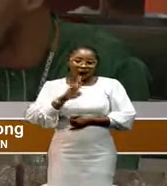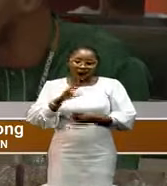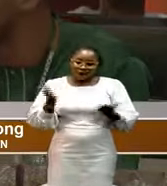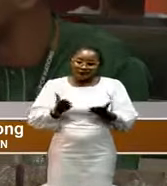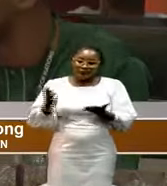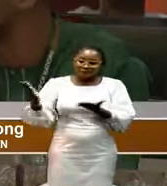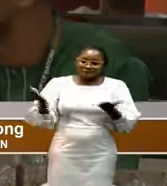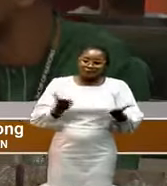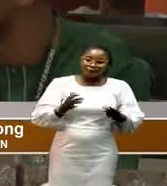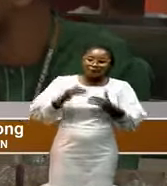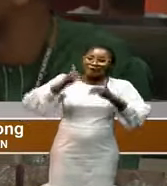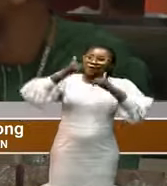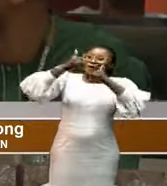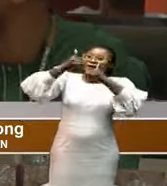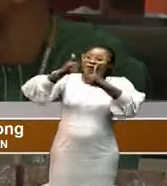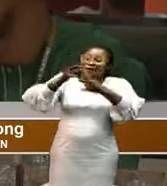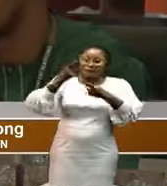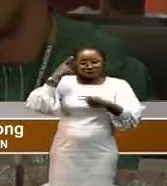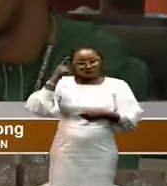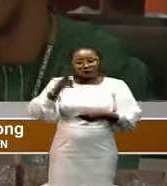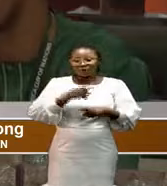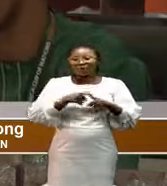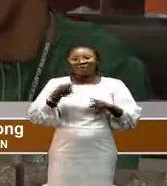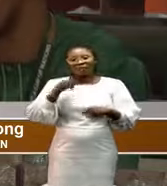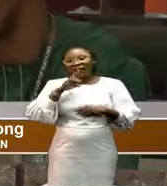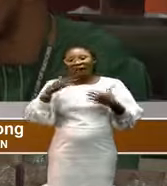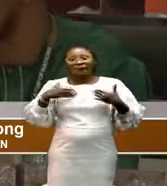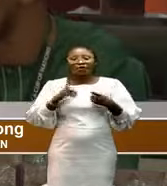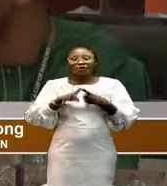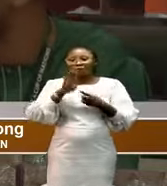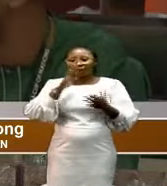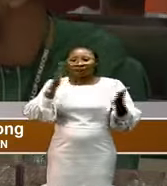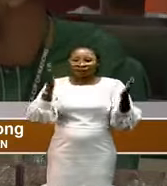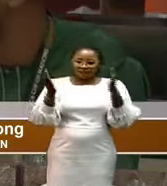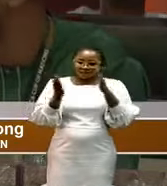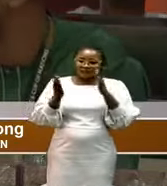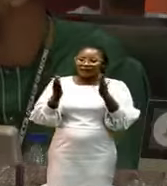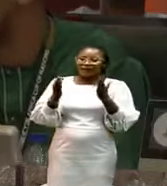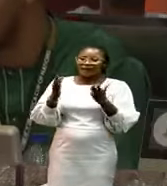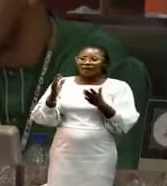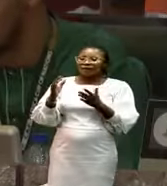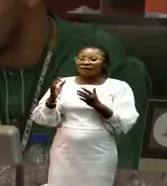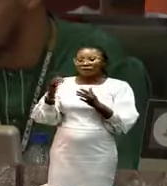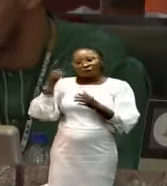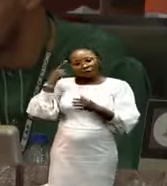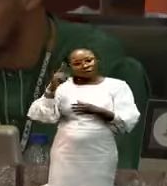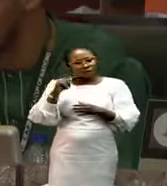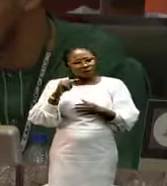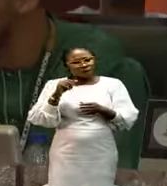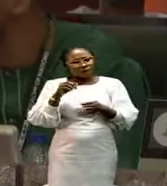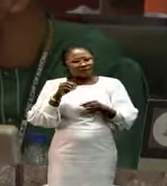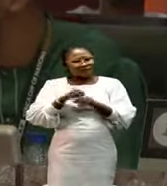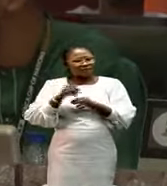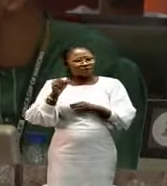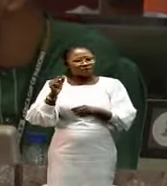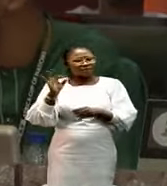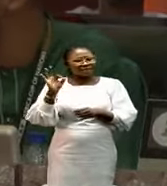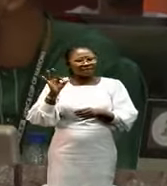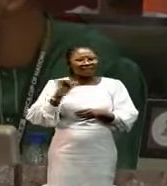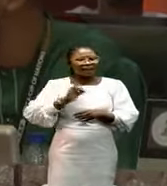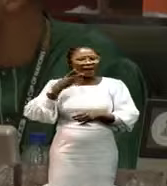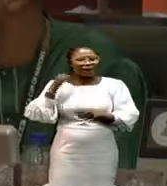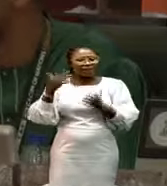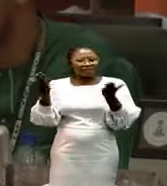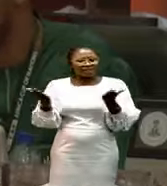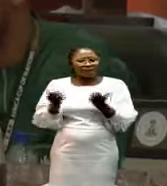I've been very privileged to be in your presence and be in this this hall two times now. In 2019, I was here with